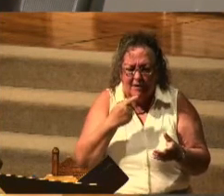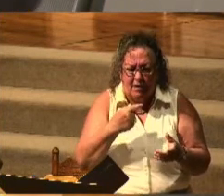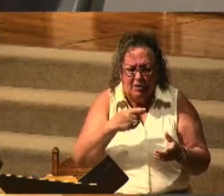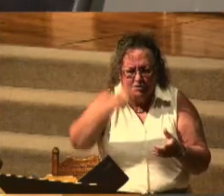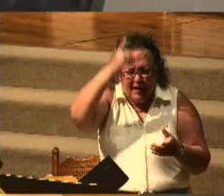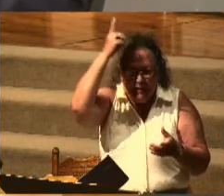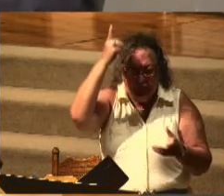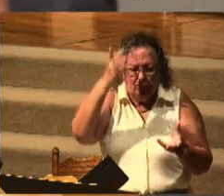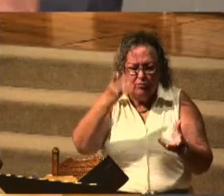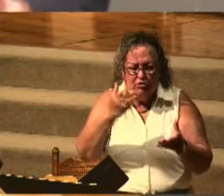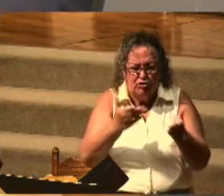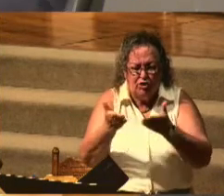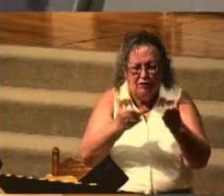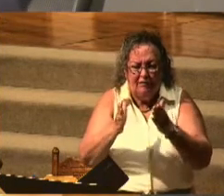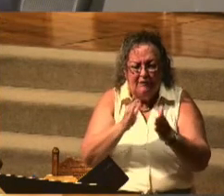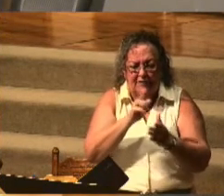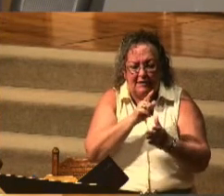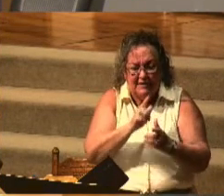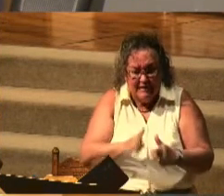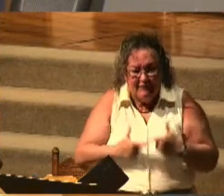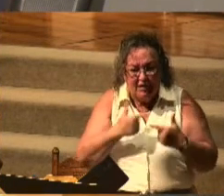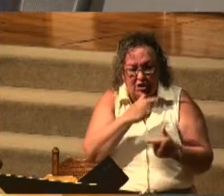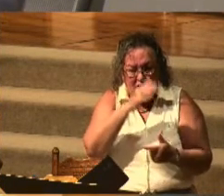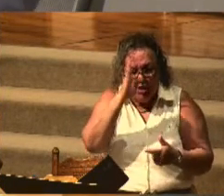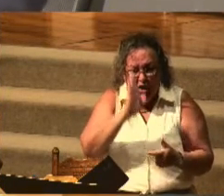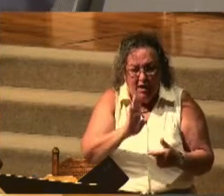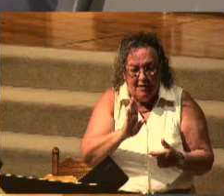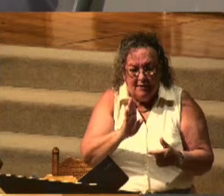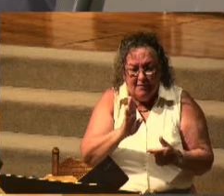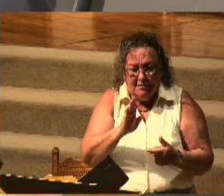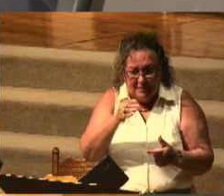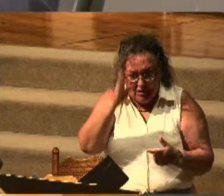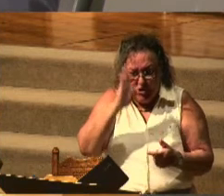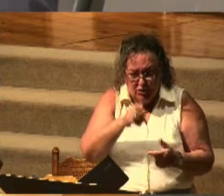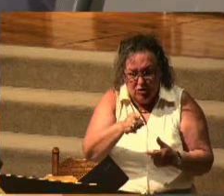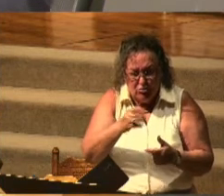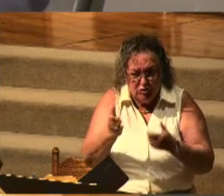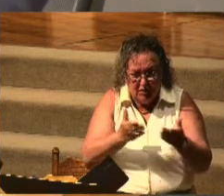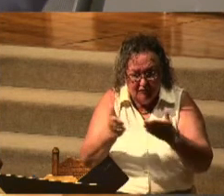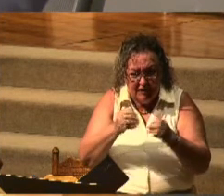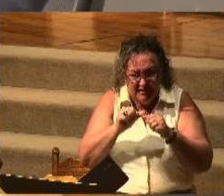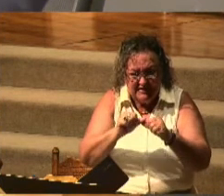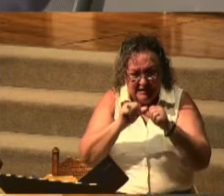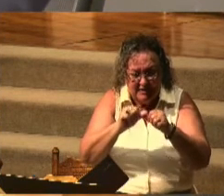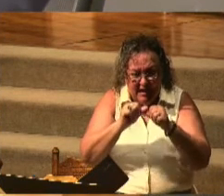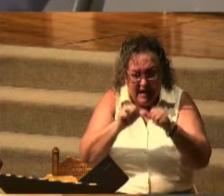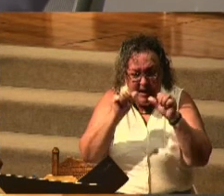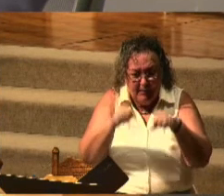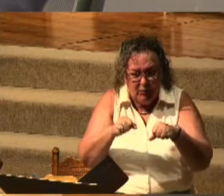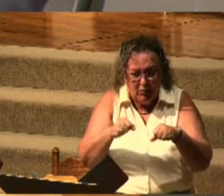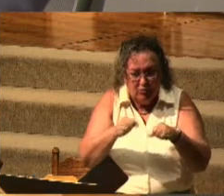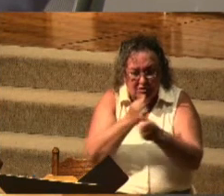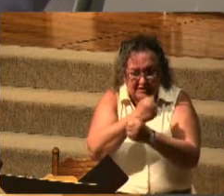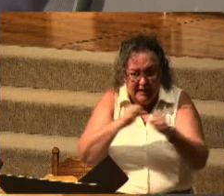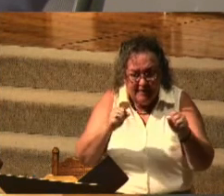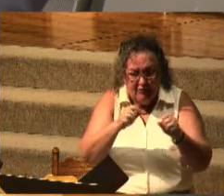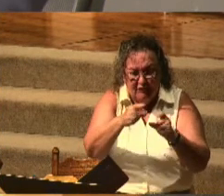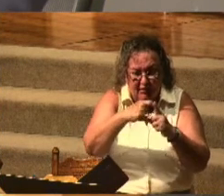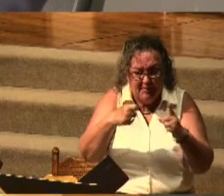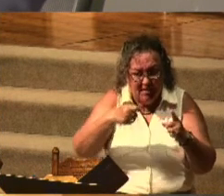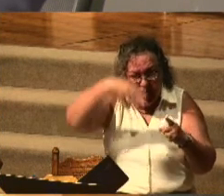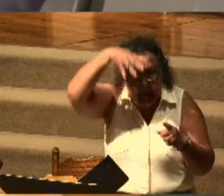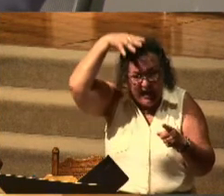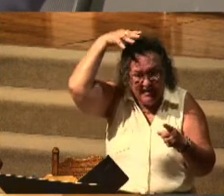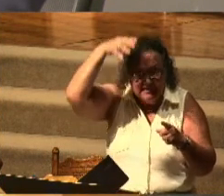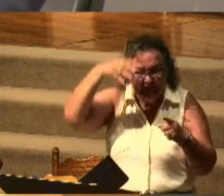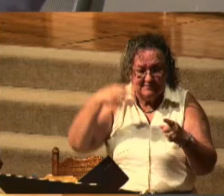Daniel, servant of the living God, is thy God, whom thou servest continually, able to deliver thee from the lions?